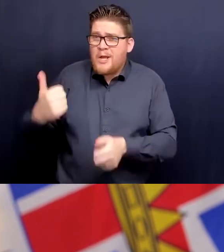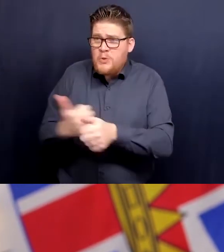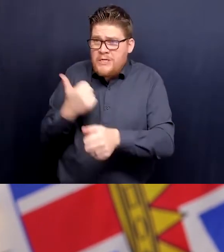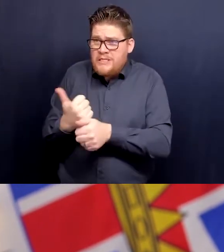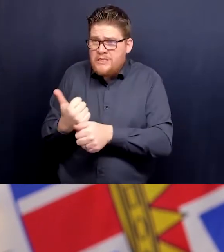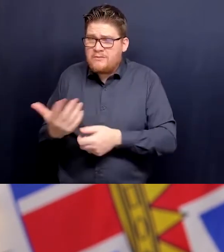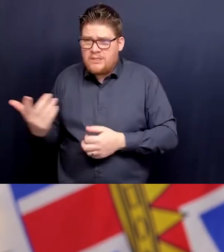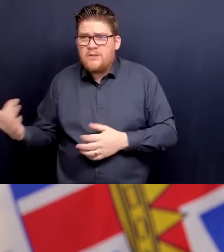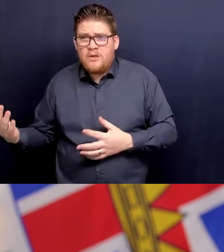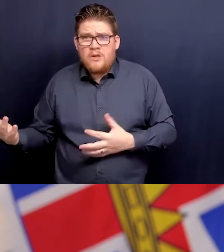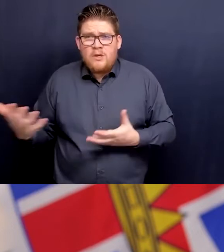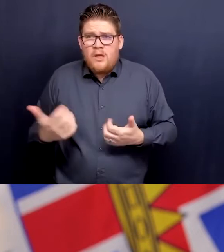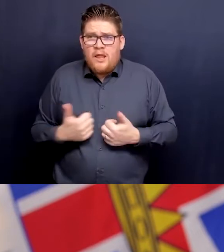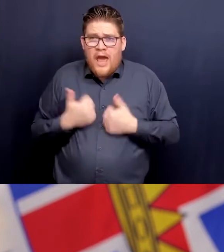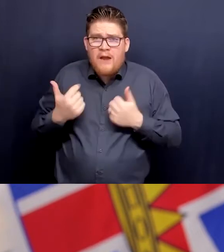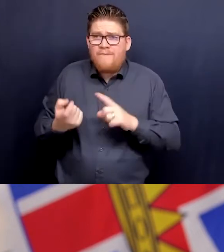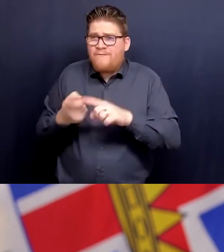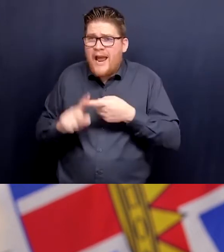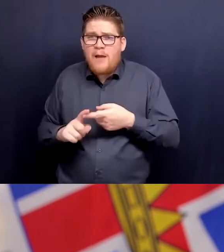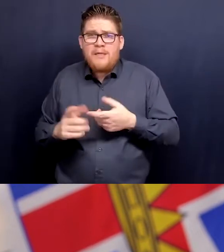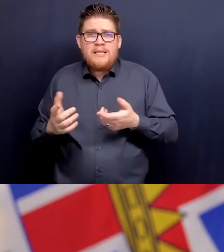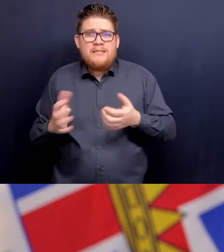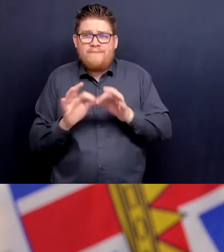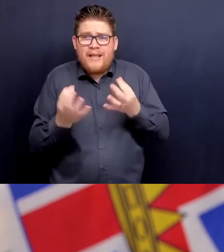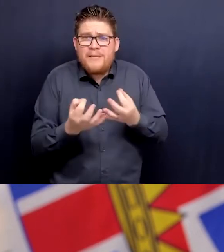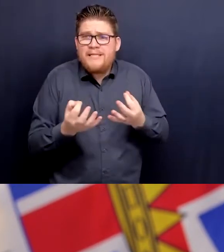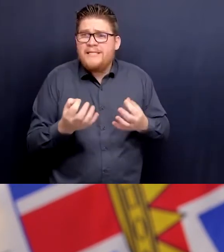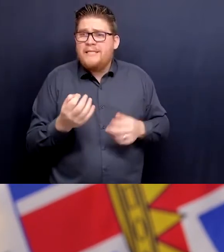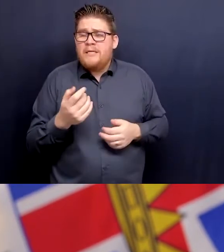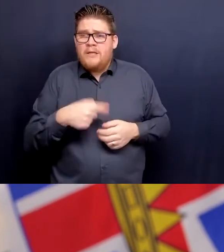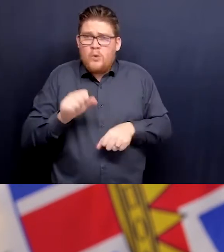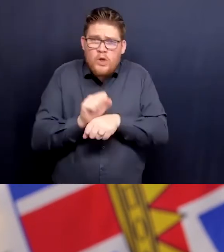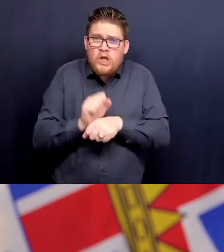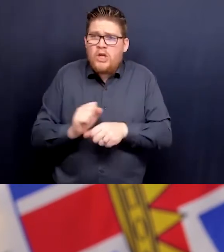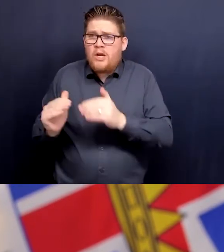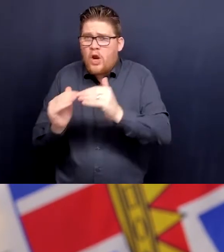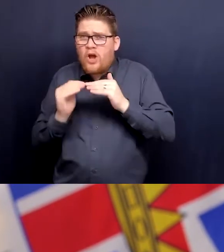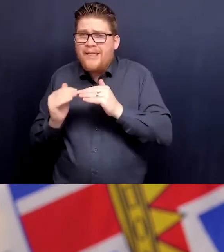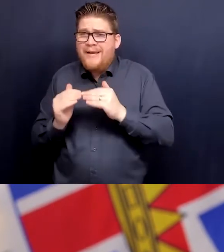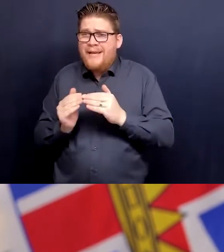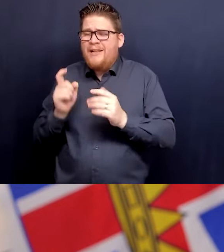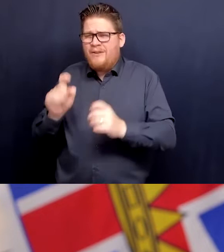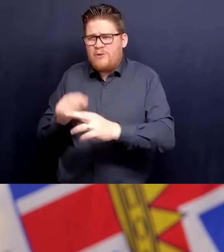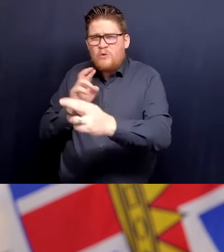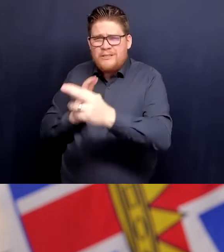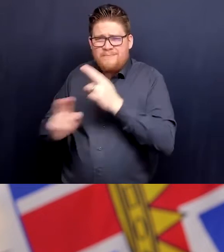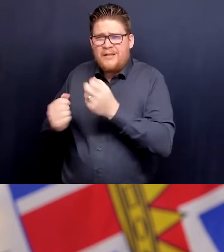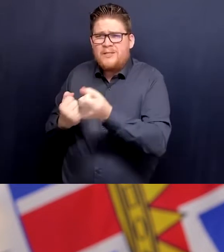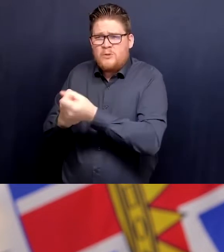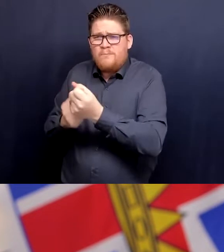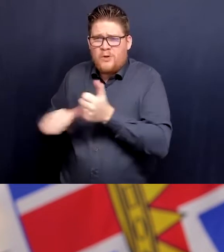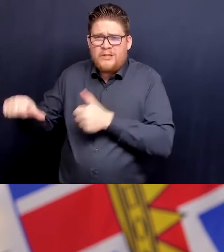measures that we're taking are respectful and supportive to make sure that they're protected as well. Cole, do you have a follow-up?